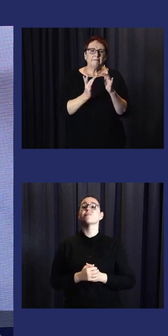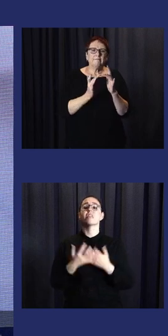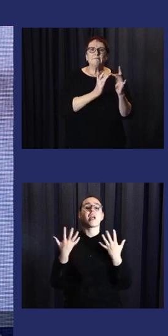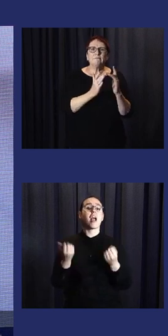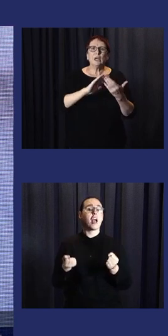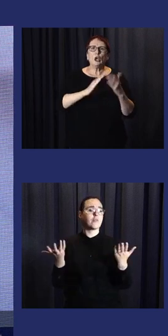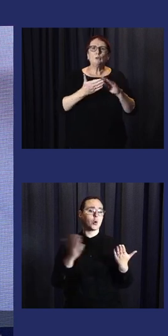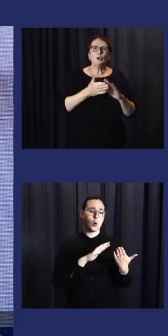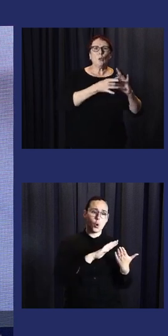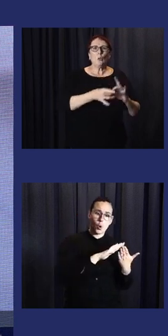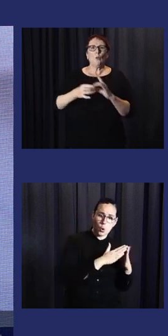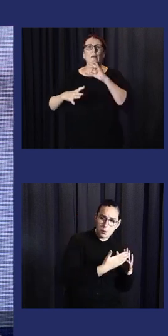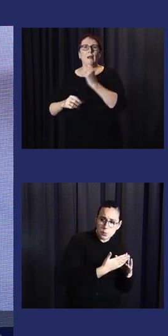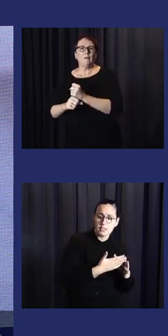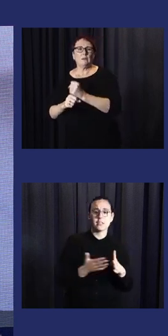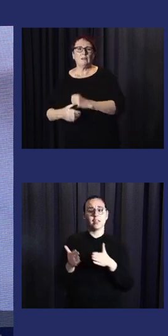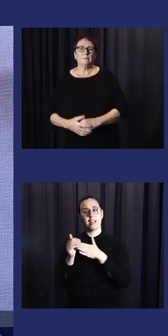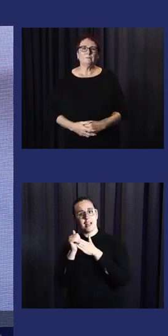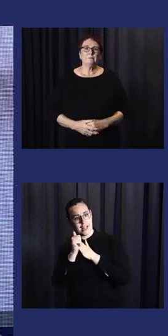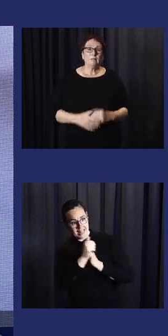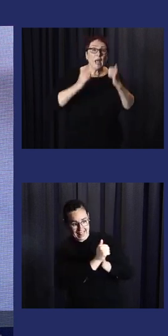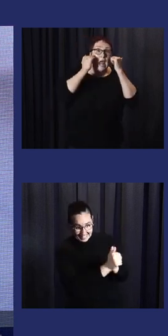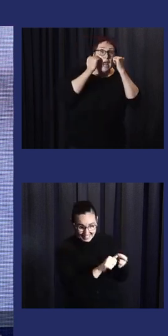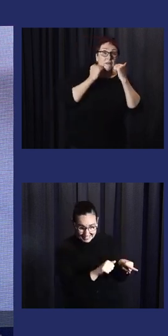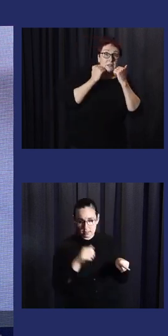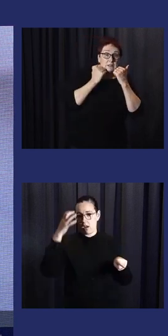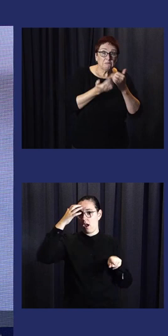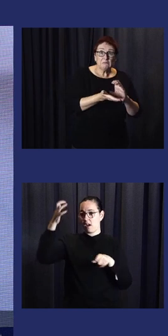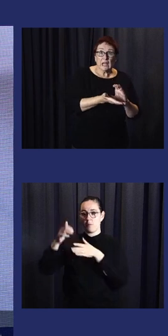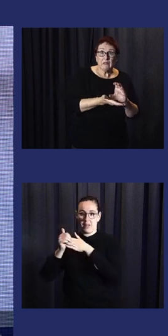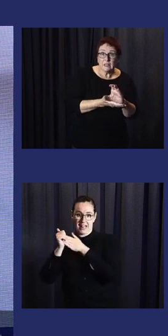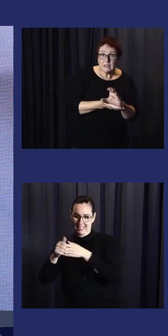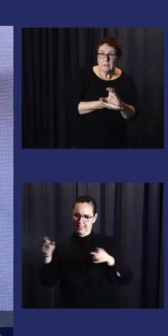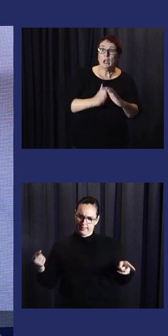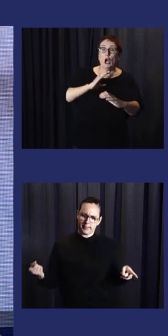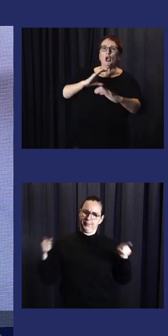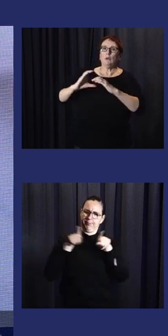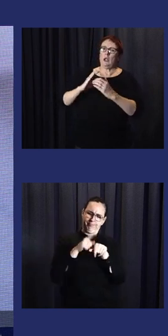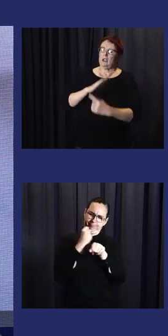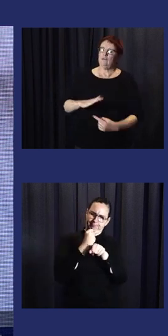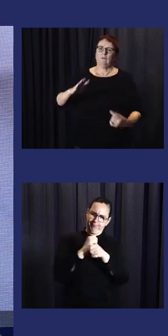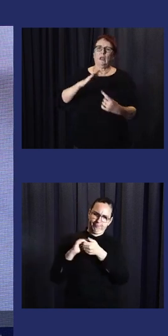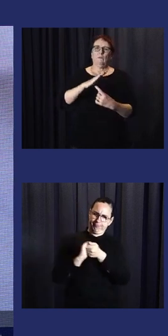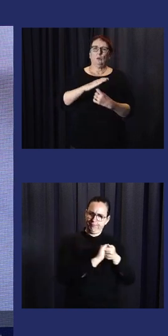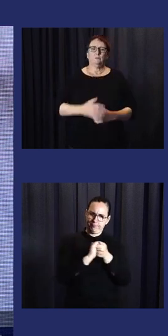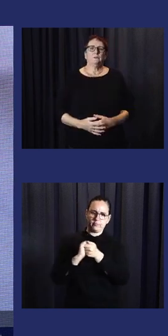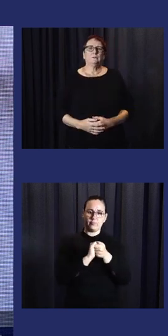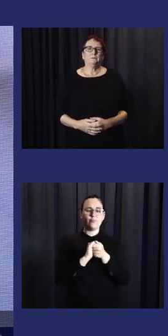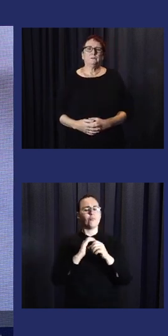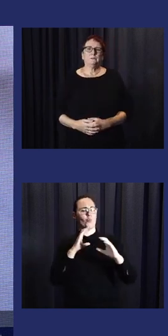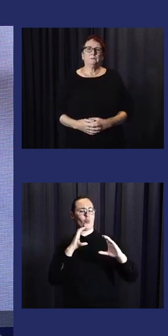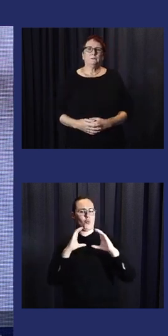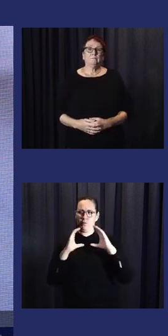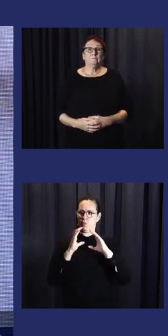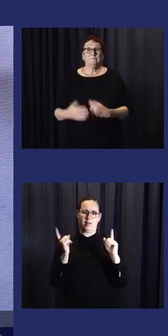government-led planning, evidence, investment, capacity building, decision-making and communication, as well as initiatives occurring in the